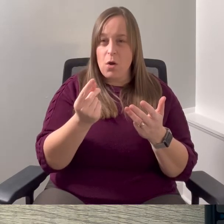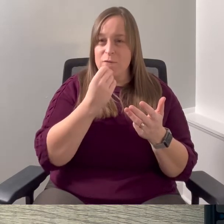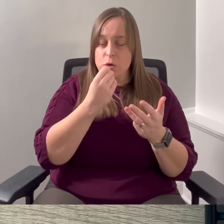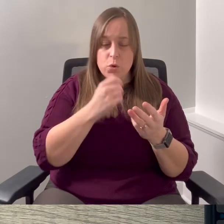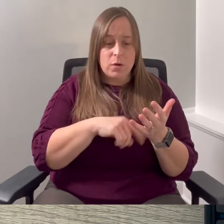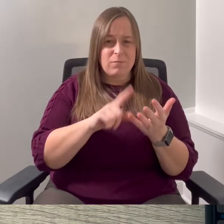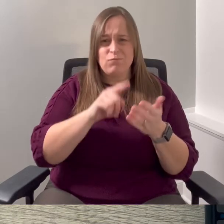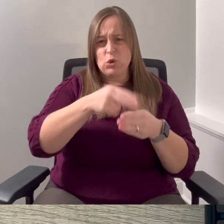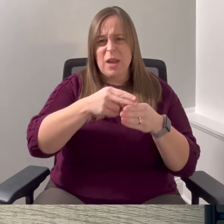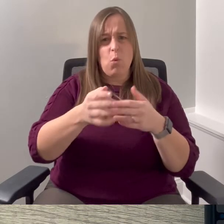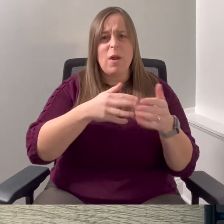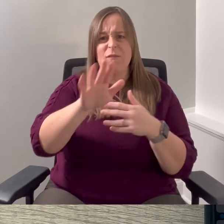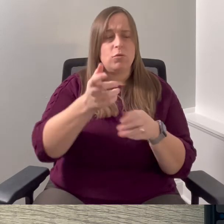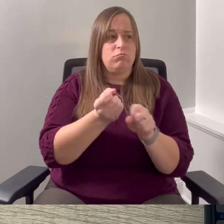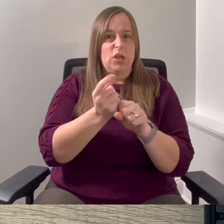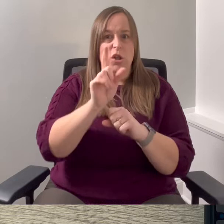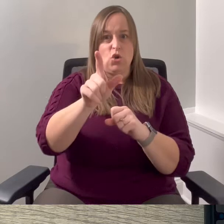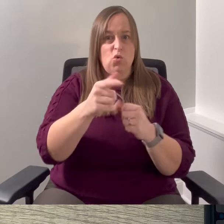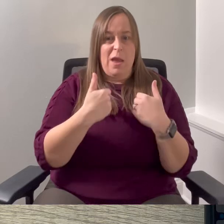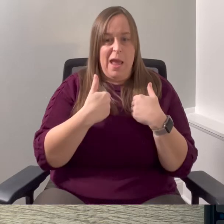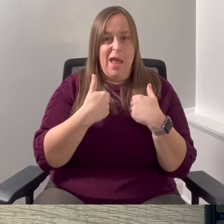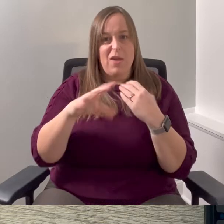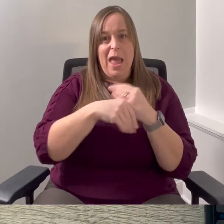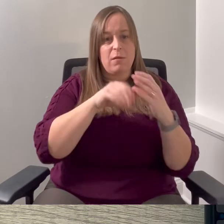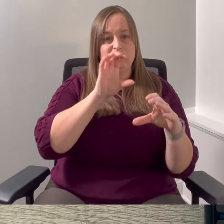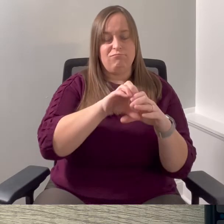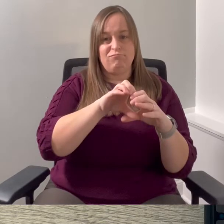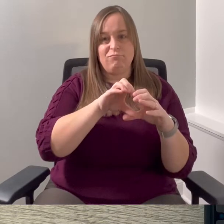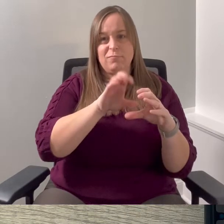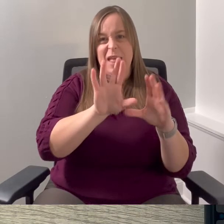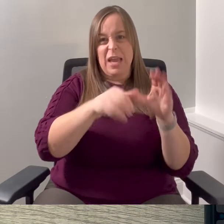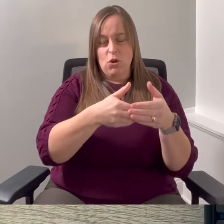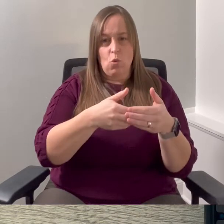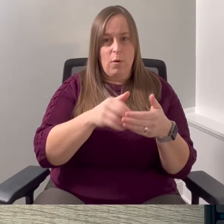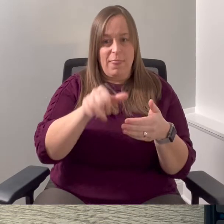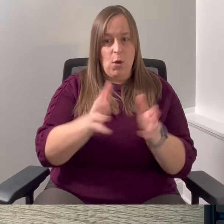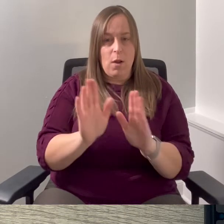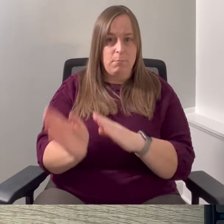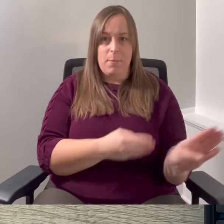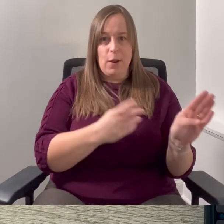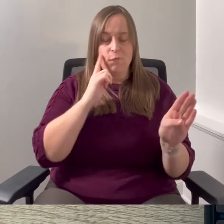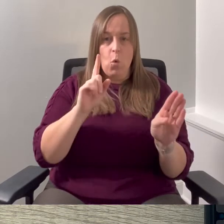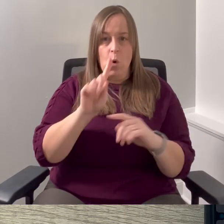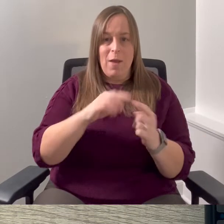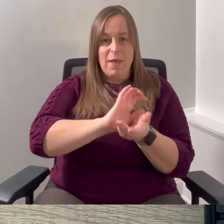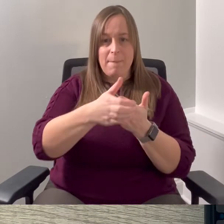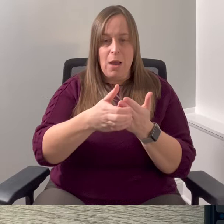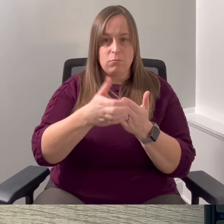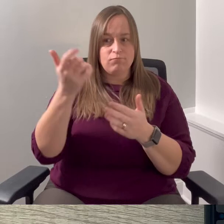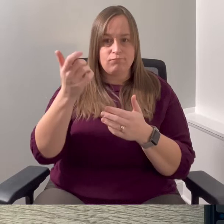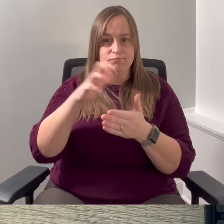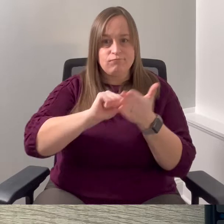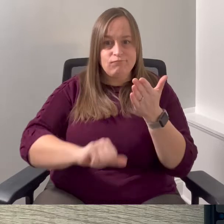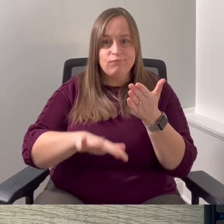yearly subscriptions you might have can go in this. And that way you're just prepared for when that amount comes out of your account,